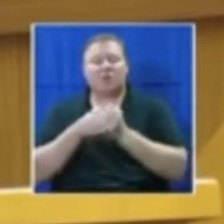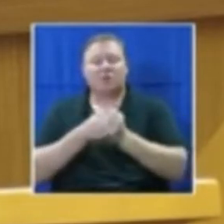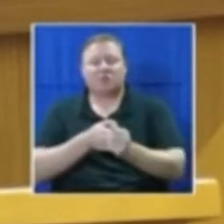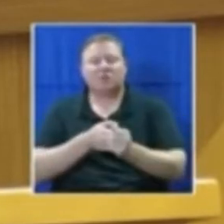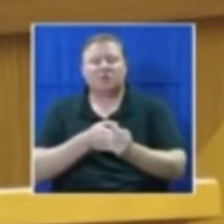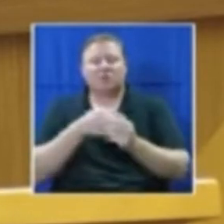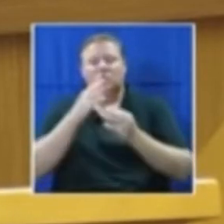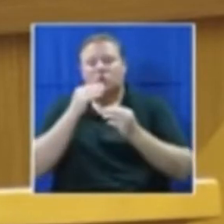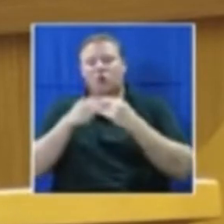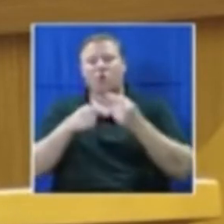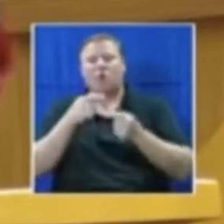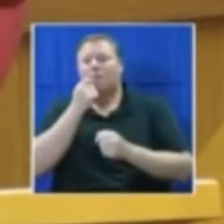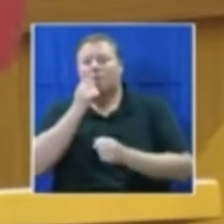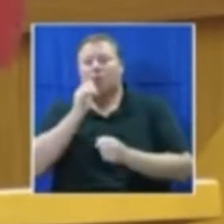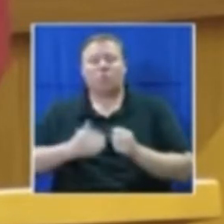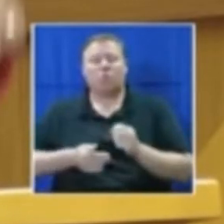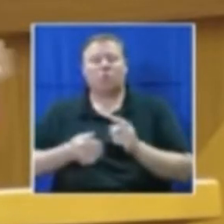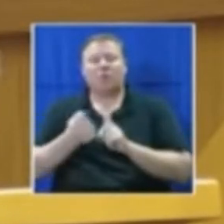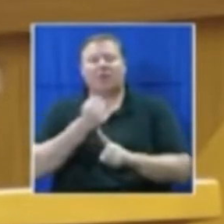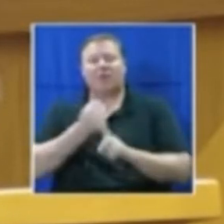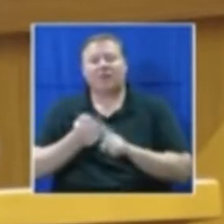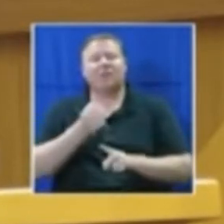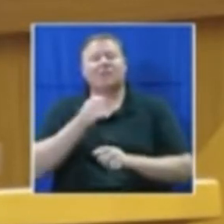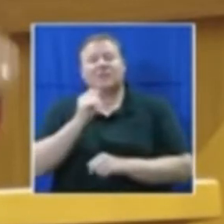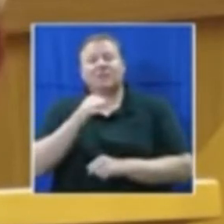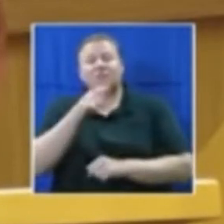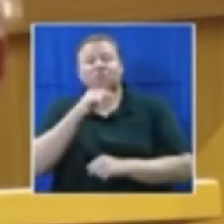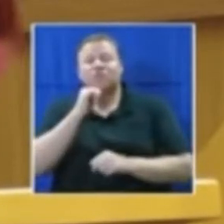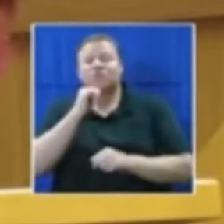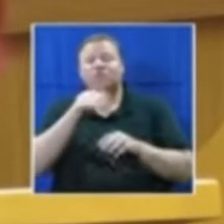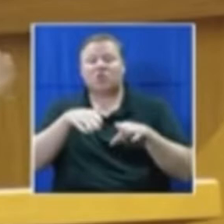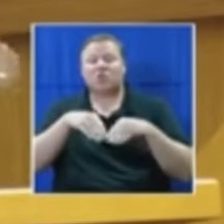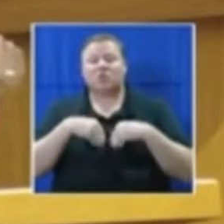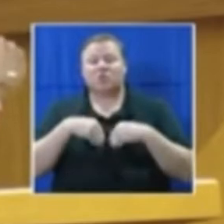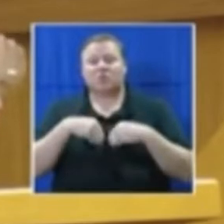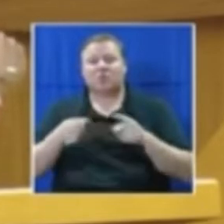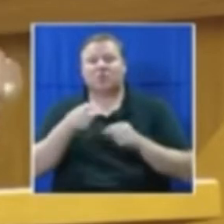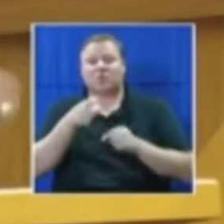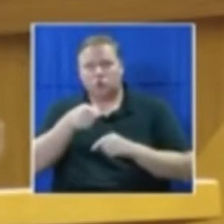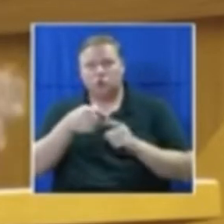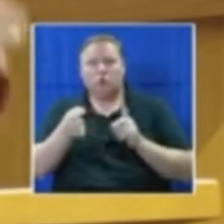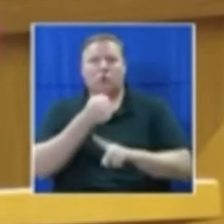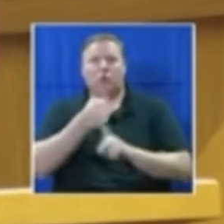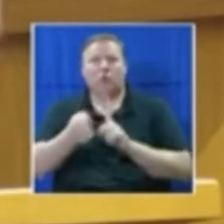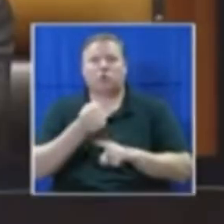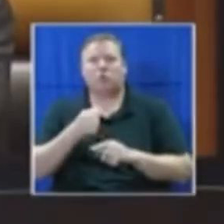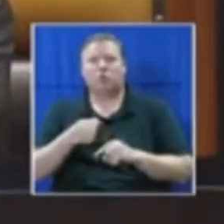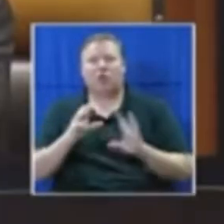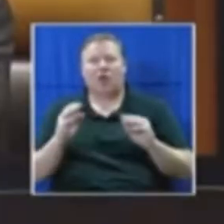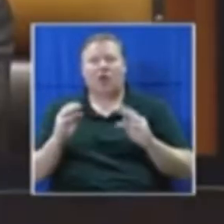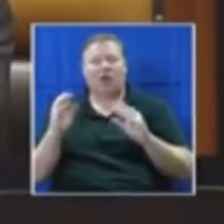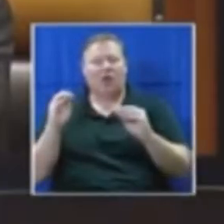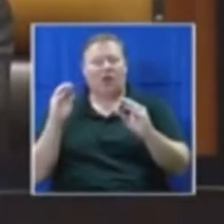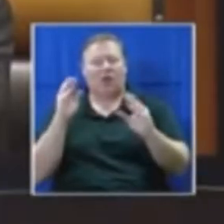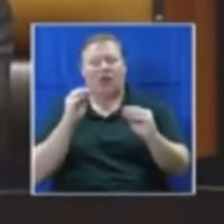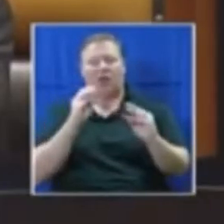violence. Not accepted that order. A woman is a point of order, Malema.